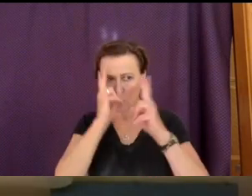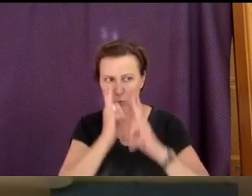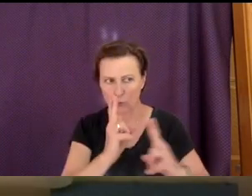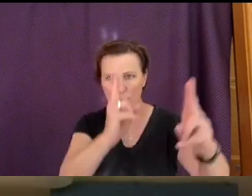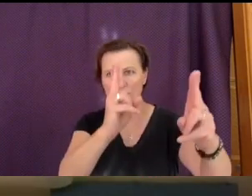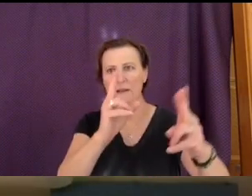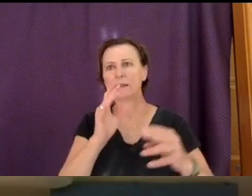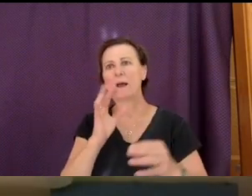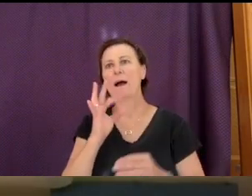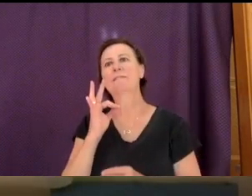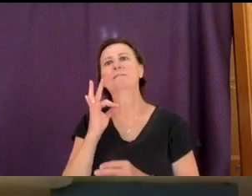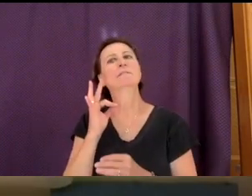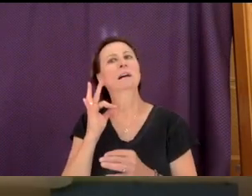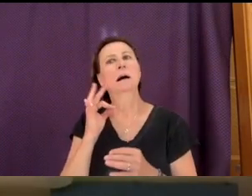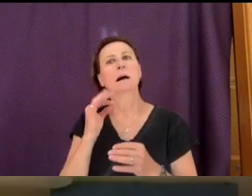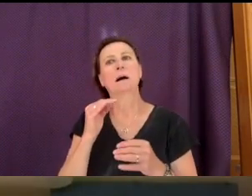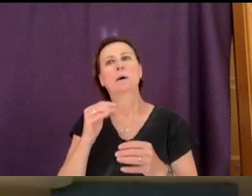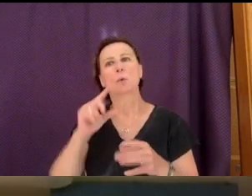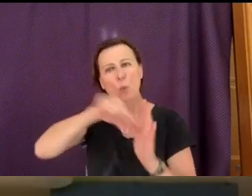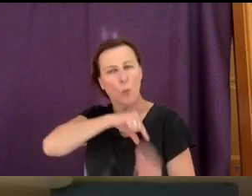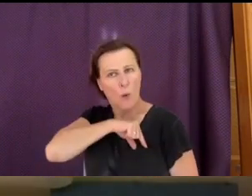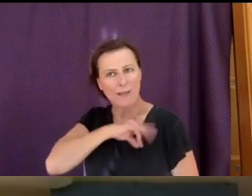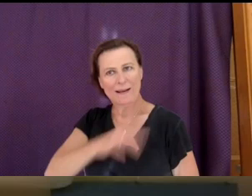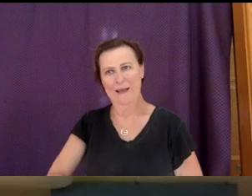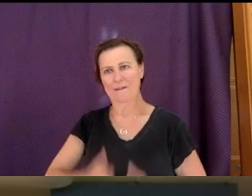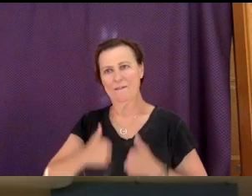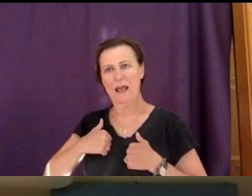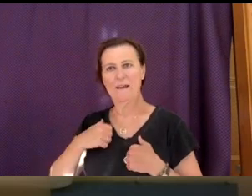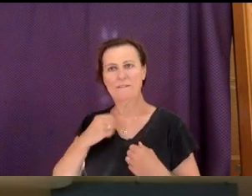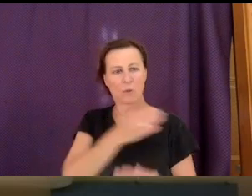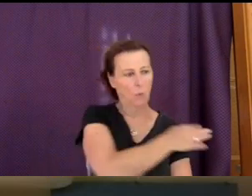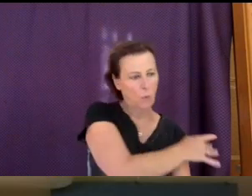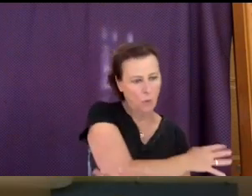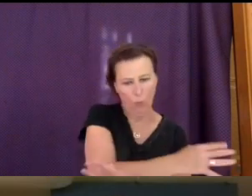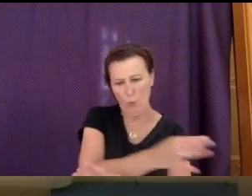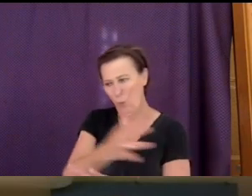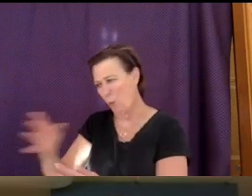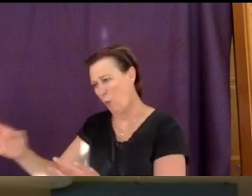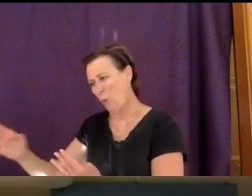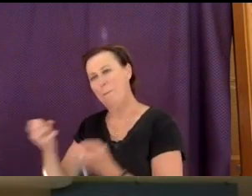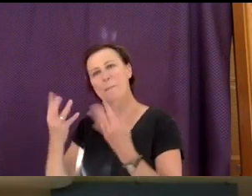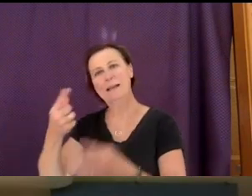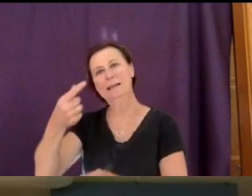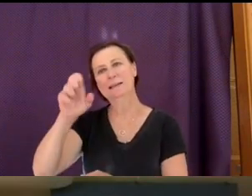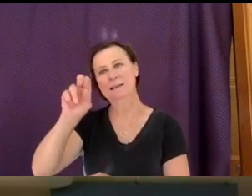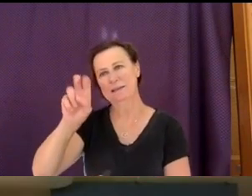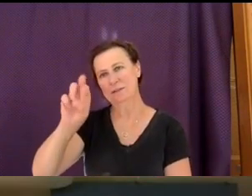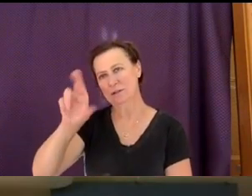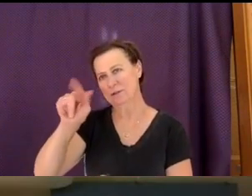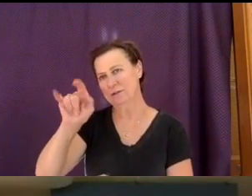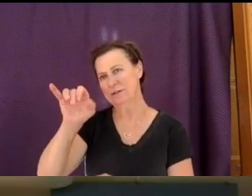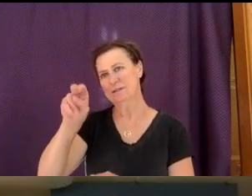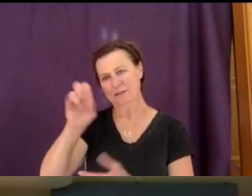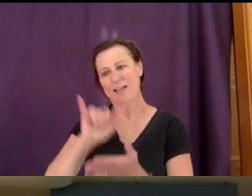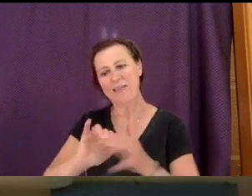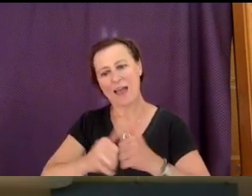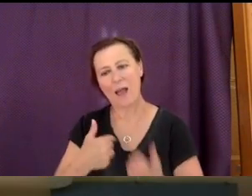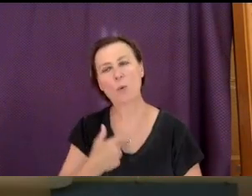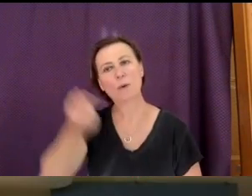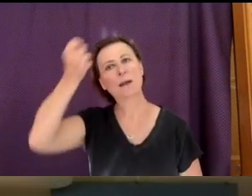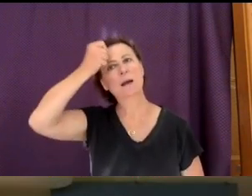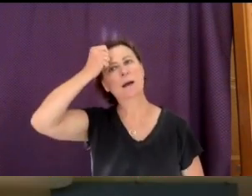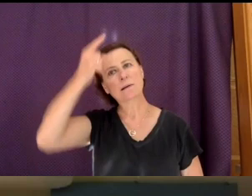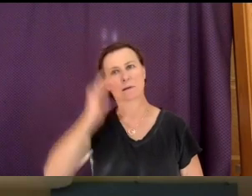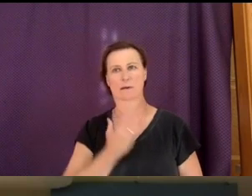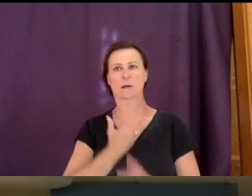many generations, because that is simply how we understand our situation. Where